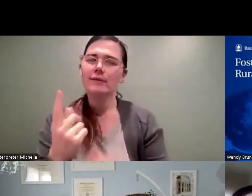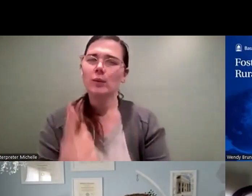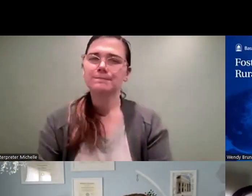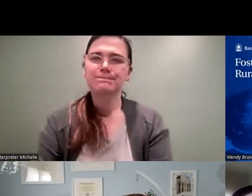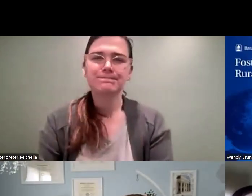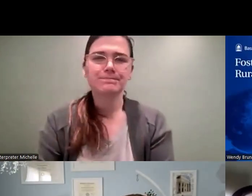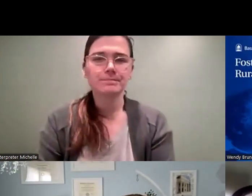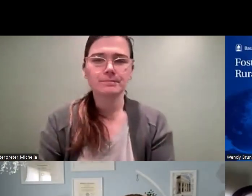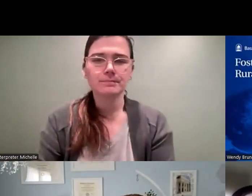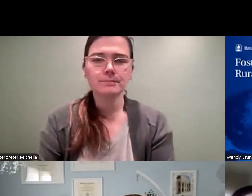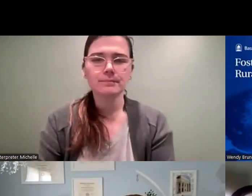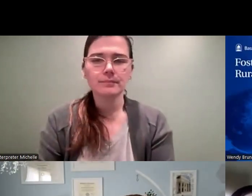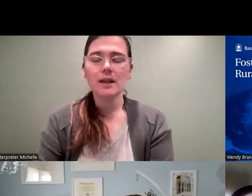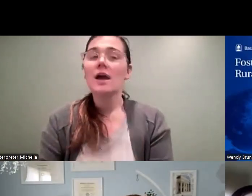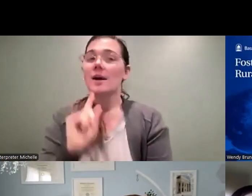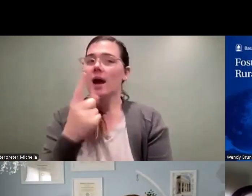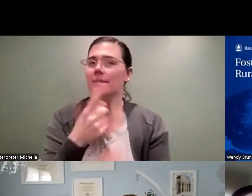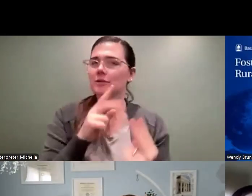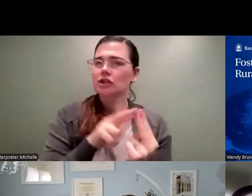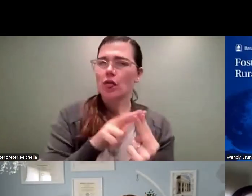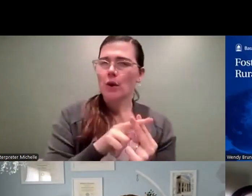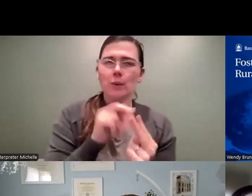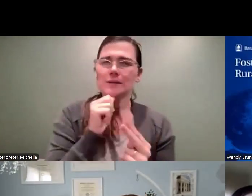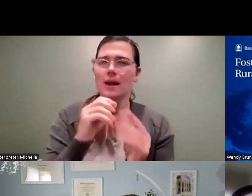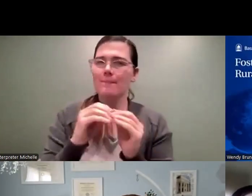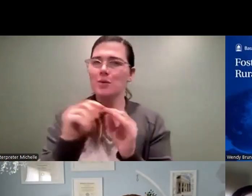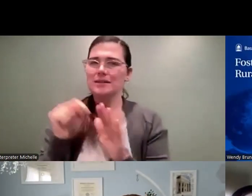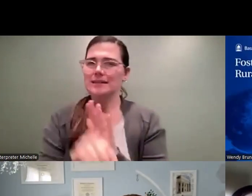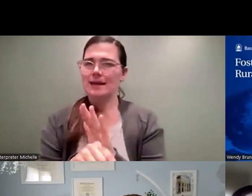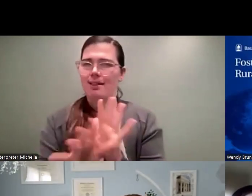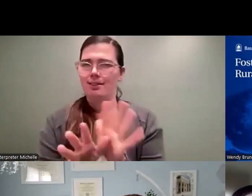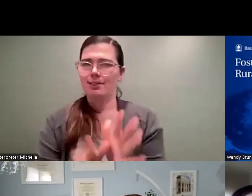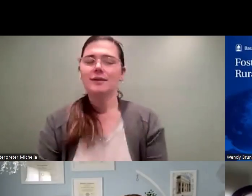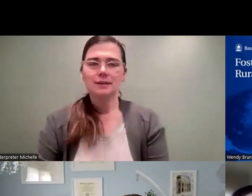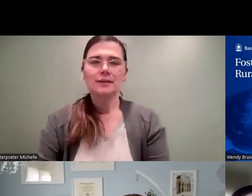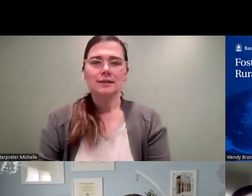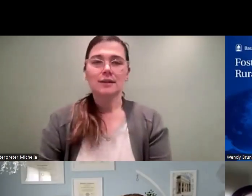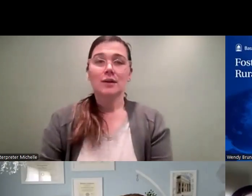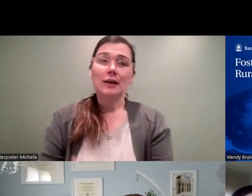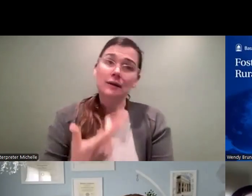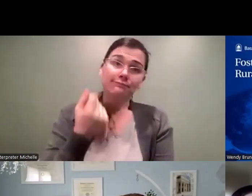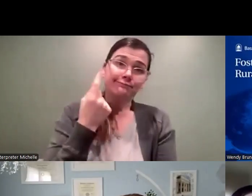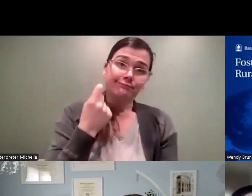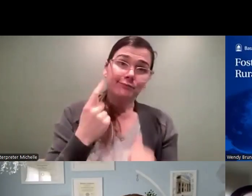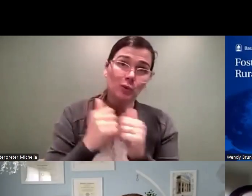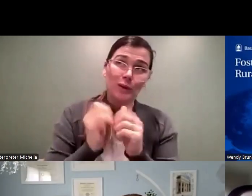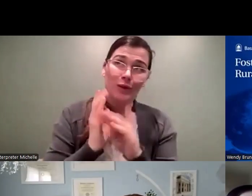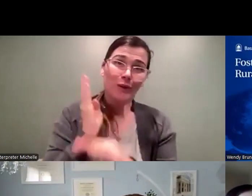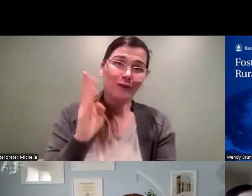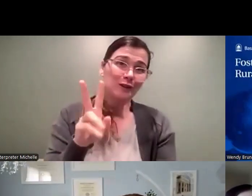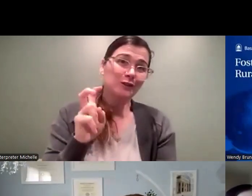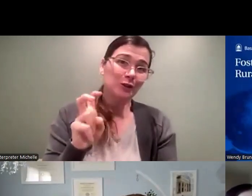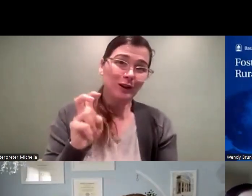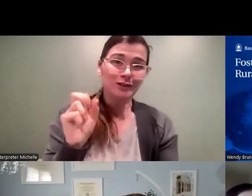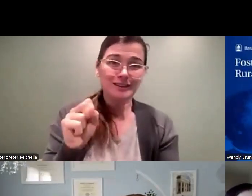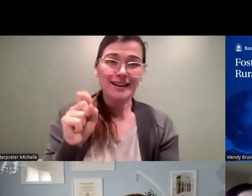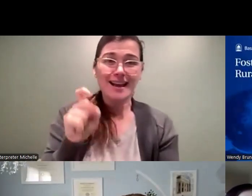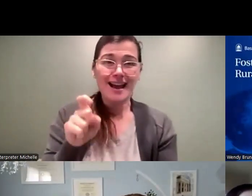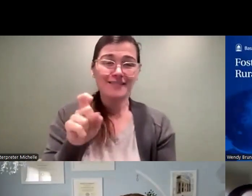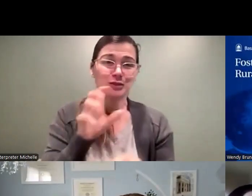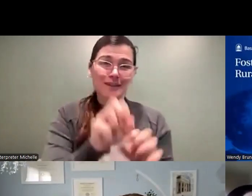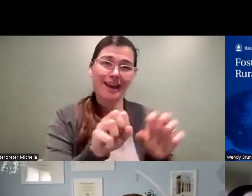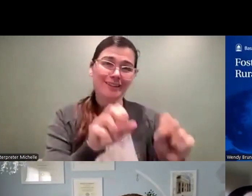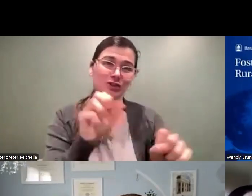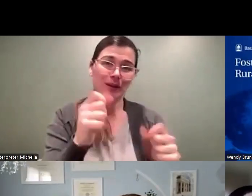But just Um, those, not more detail. well, with over 200, I think that yes, finding the big ones is